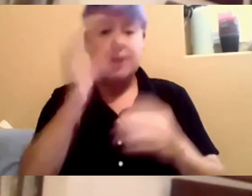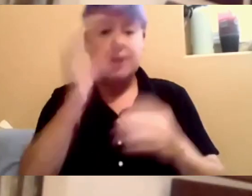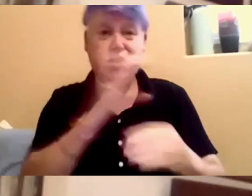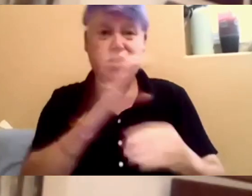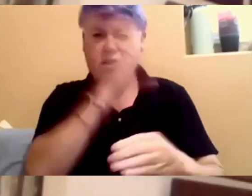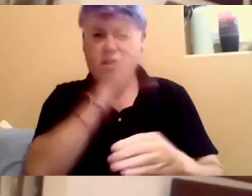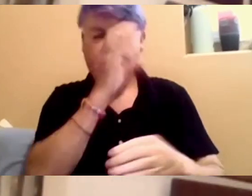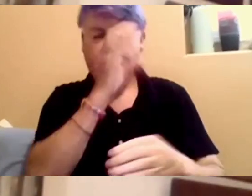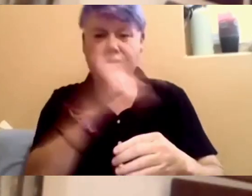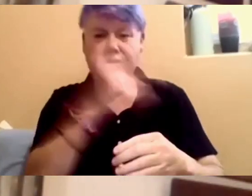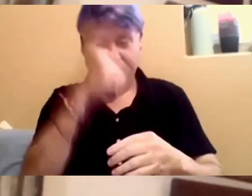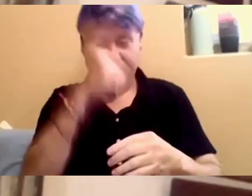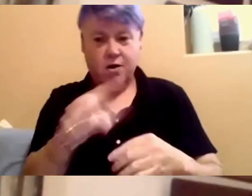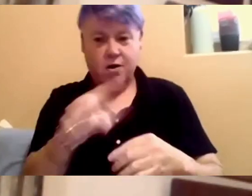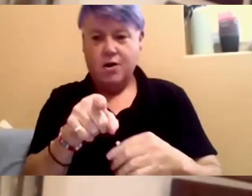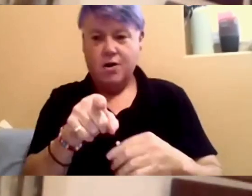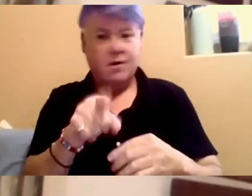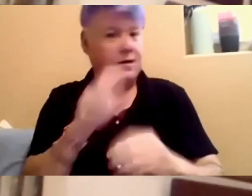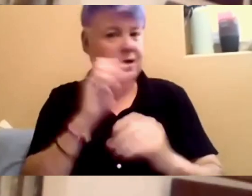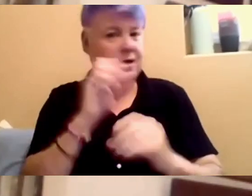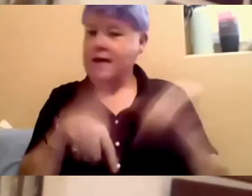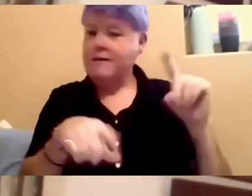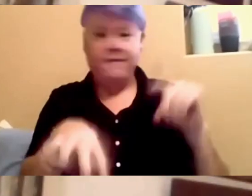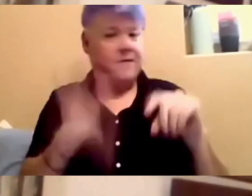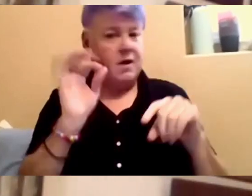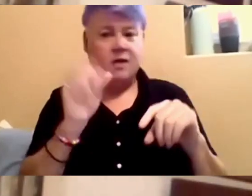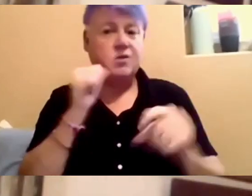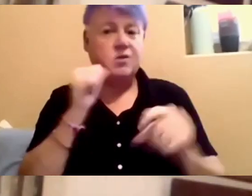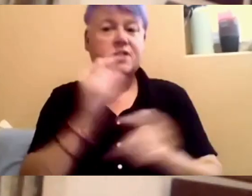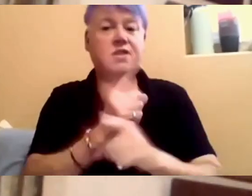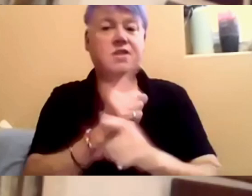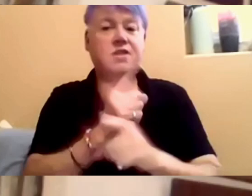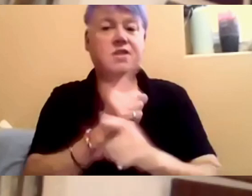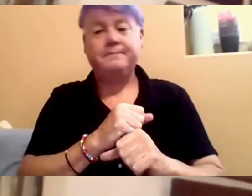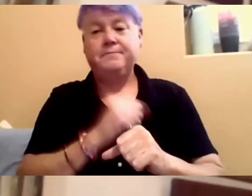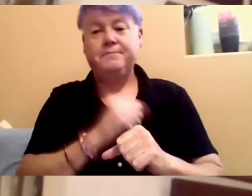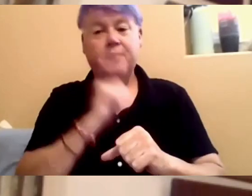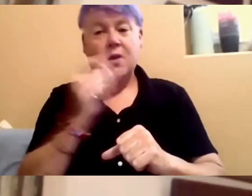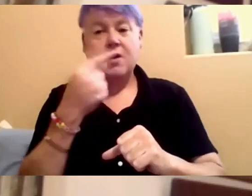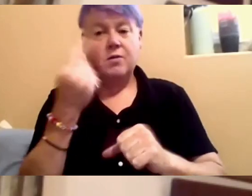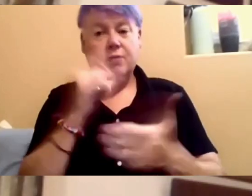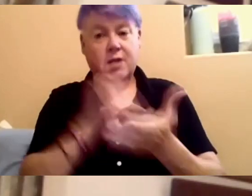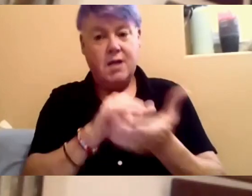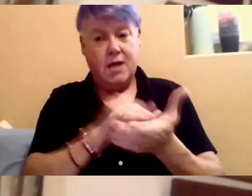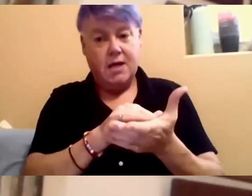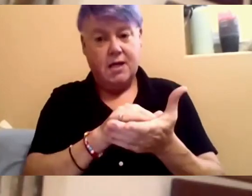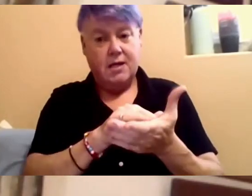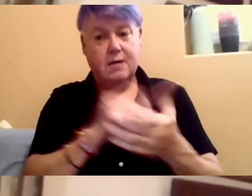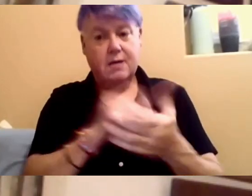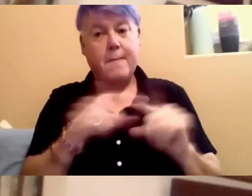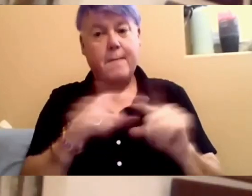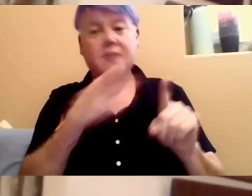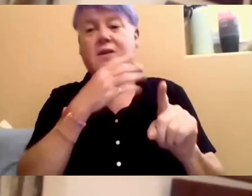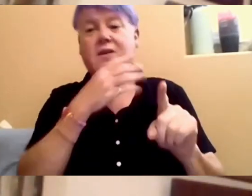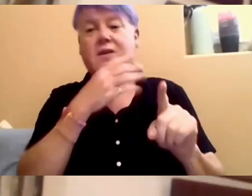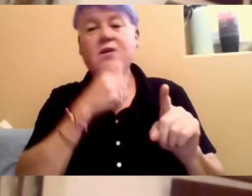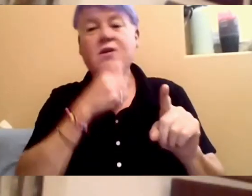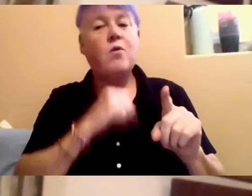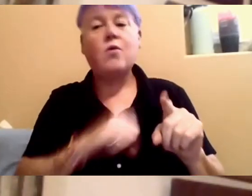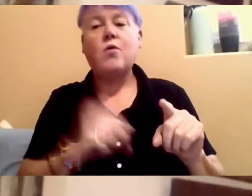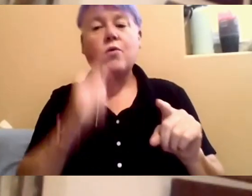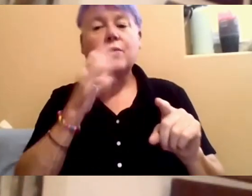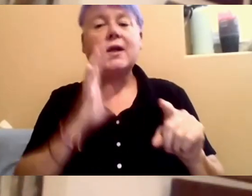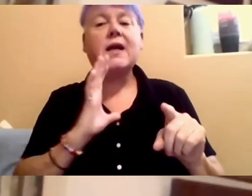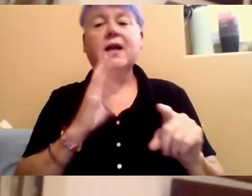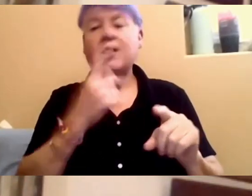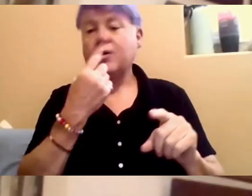no trace has been found of her. Not only that, but the old lady who owns the house next door,